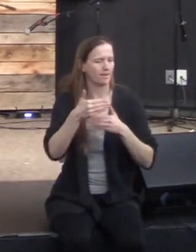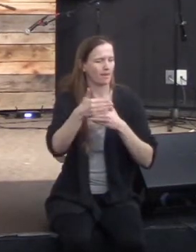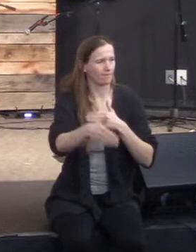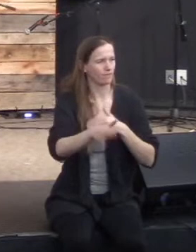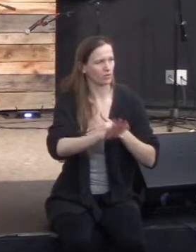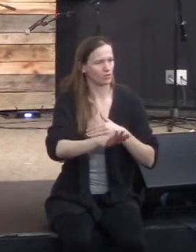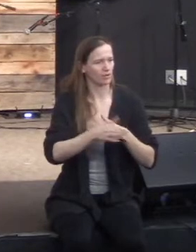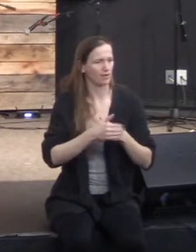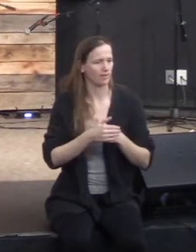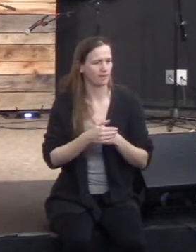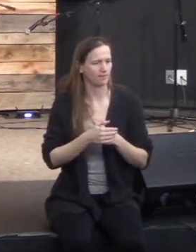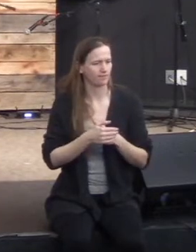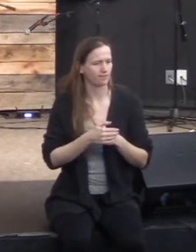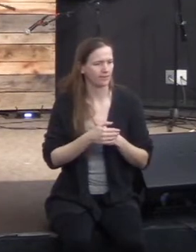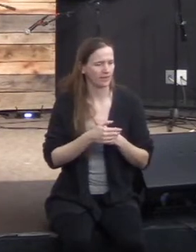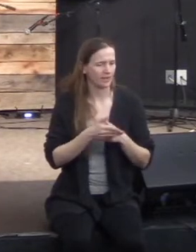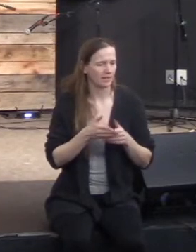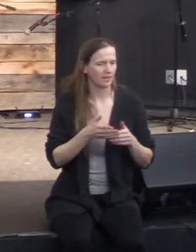who are you?